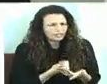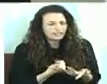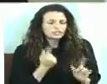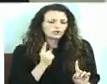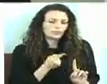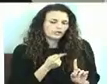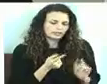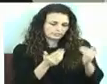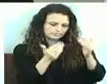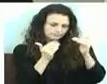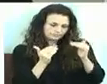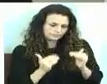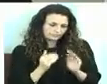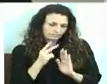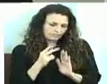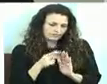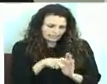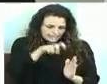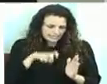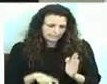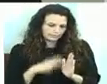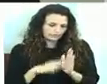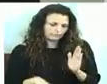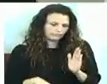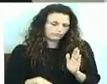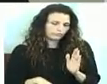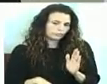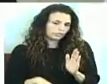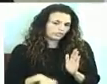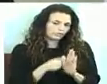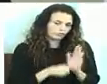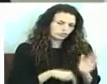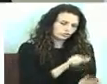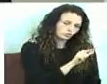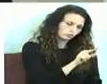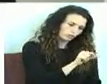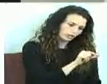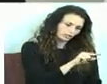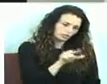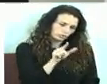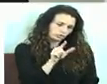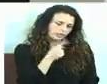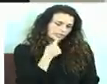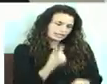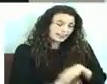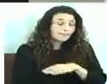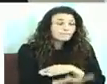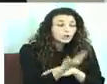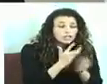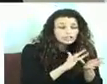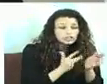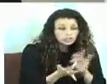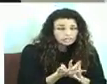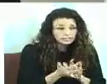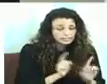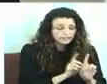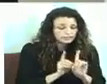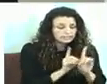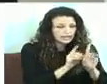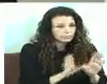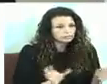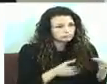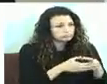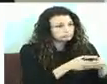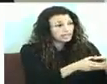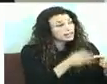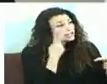In skipping down to verse 20 and 21, it says, "In the morning, as Jesus and the disciples went along, they saw